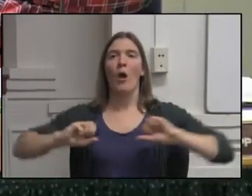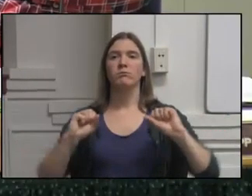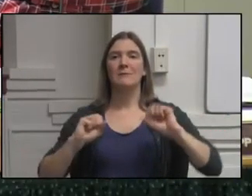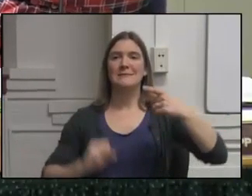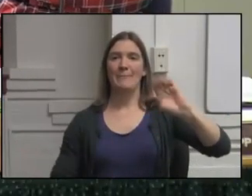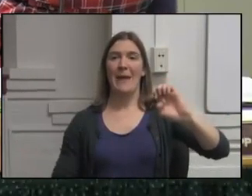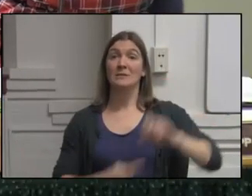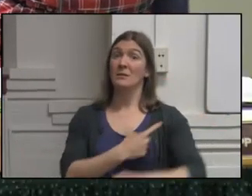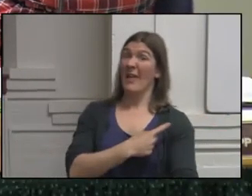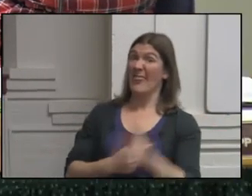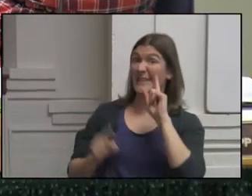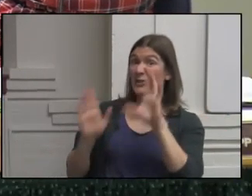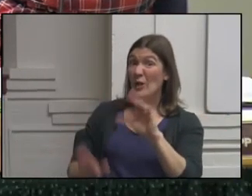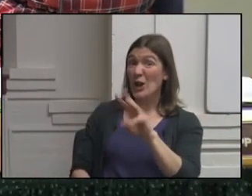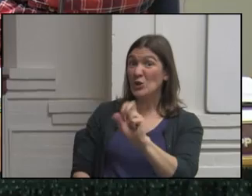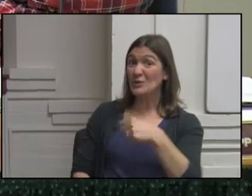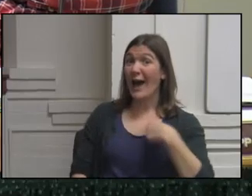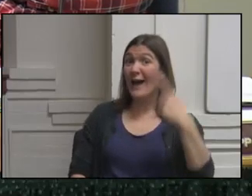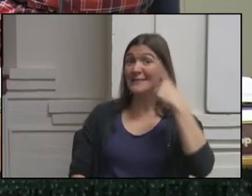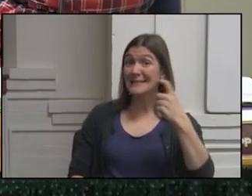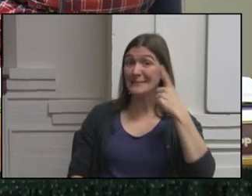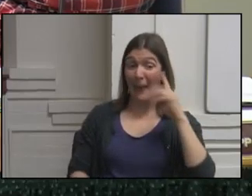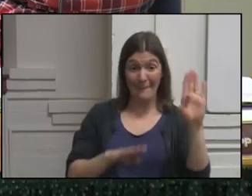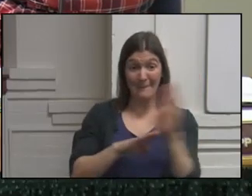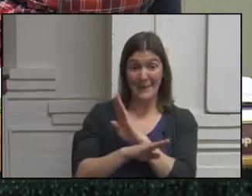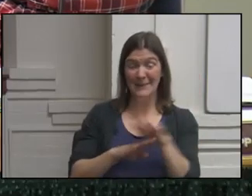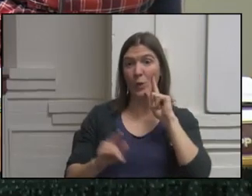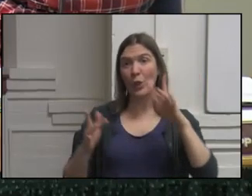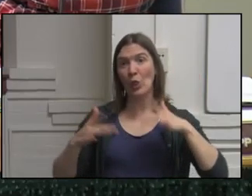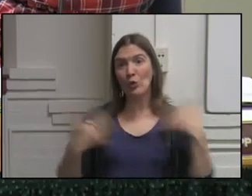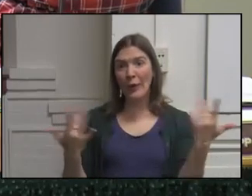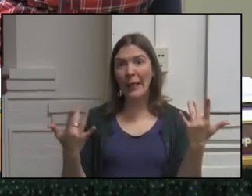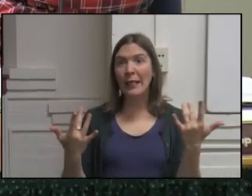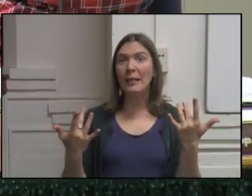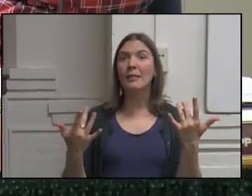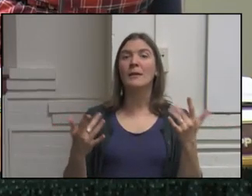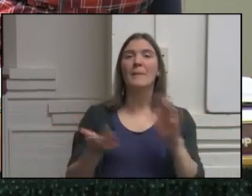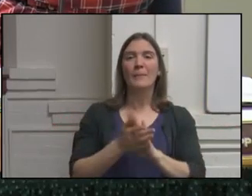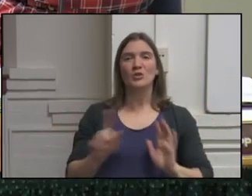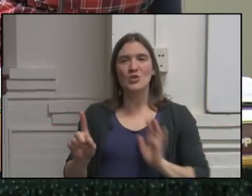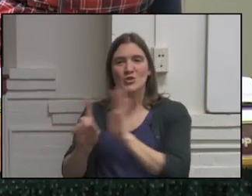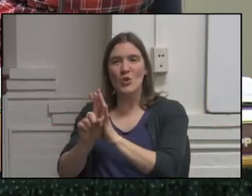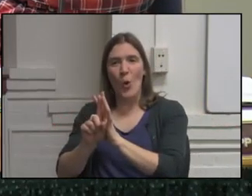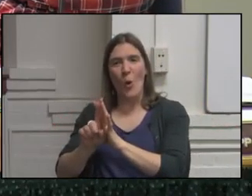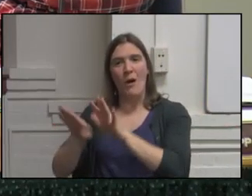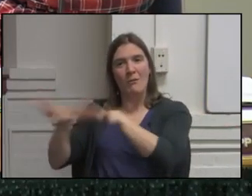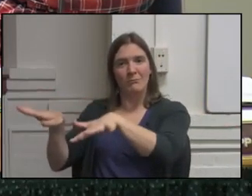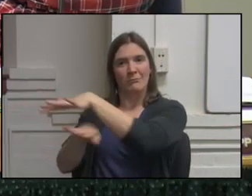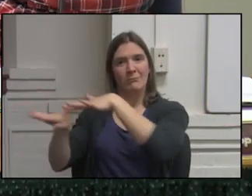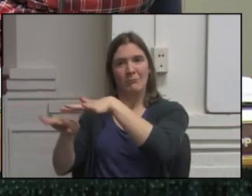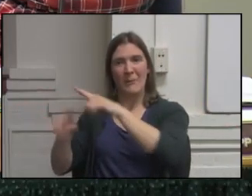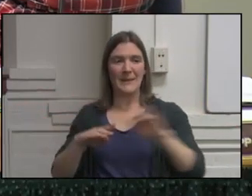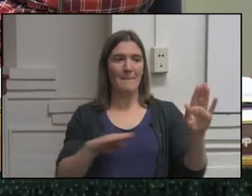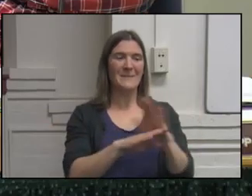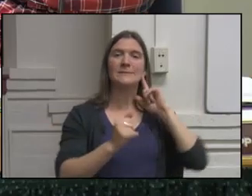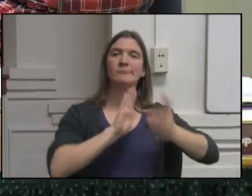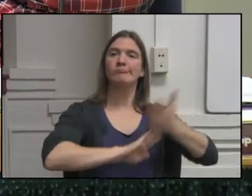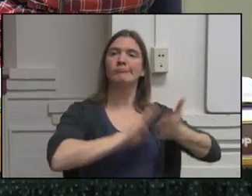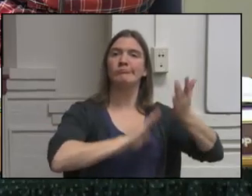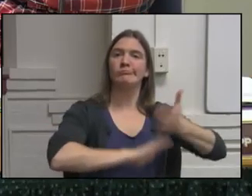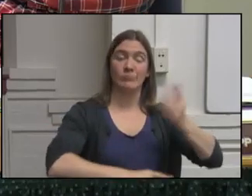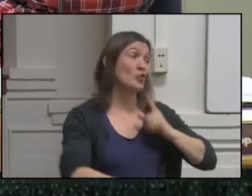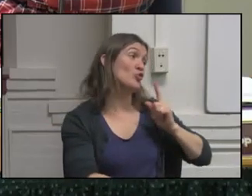that's good news, because I think it will both be your event and also help the retail establishments.